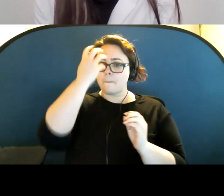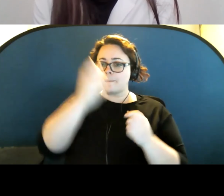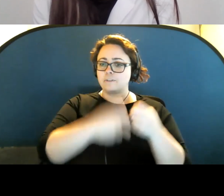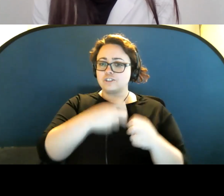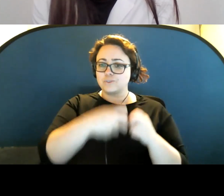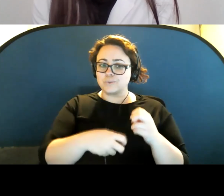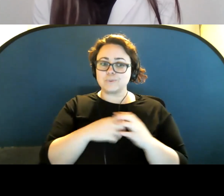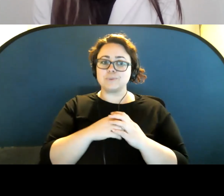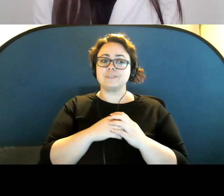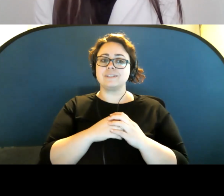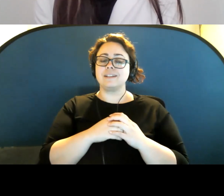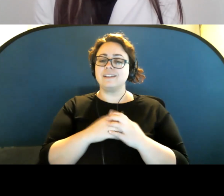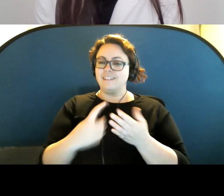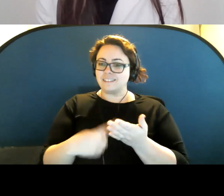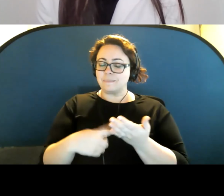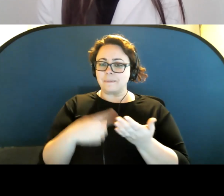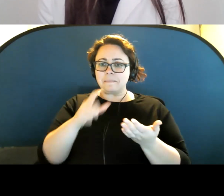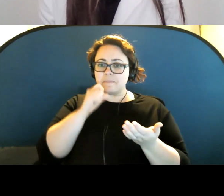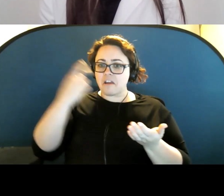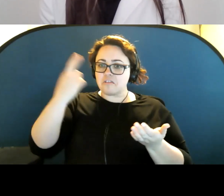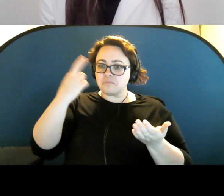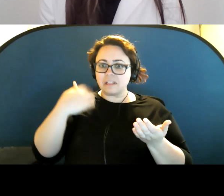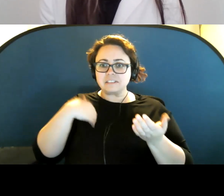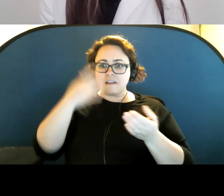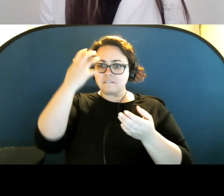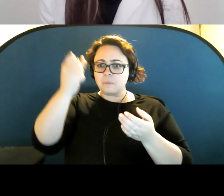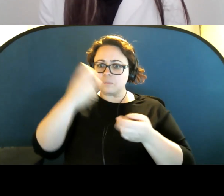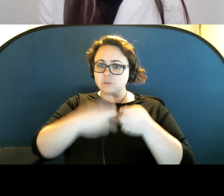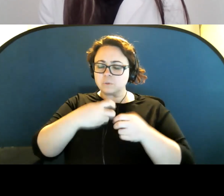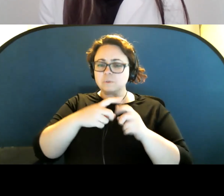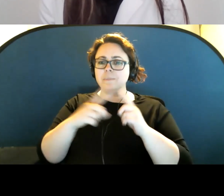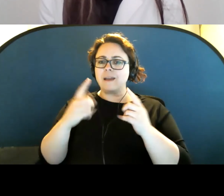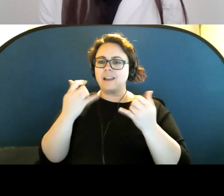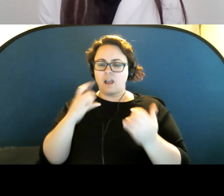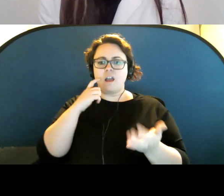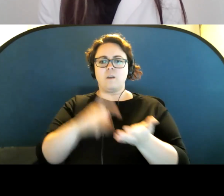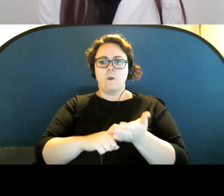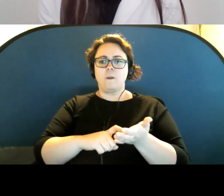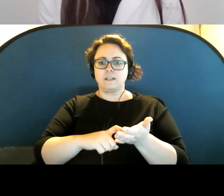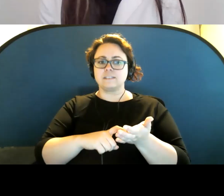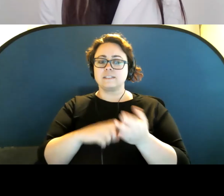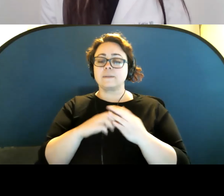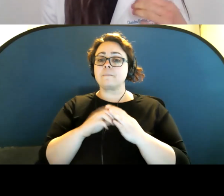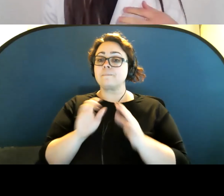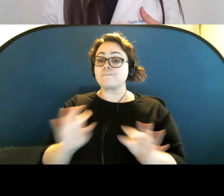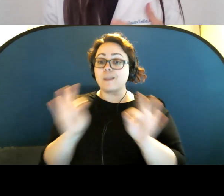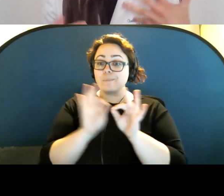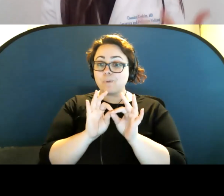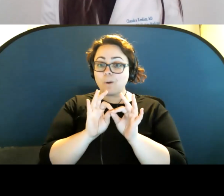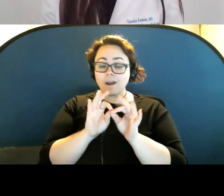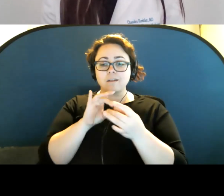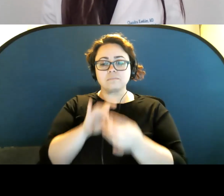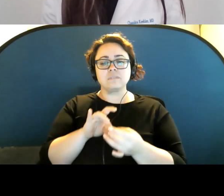in the first place. So something important to know about memory loss, and especially dementia, is that